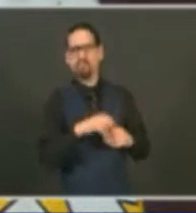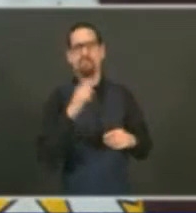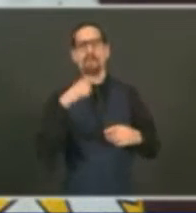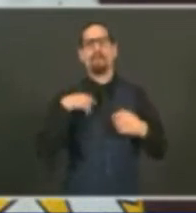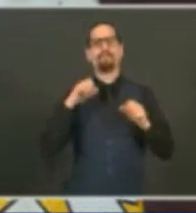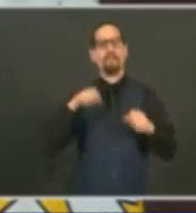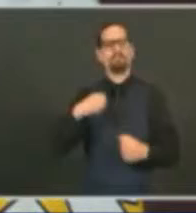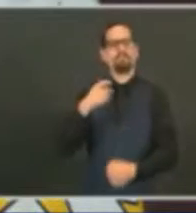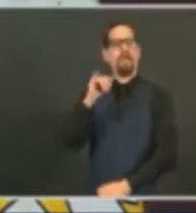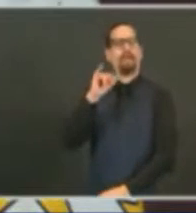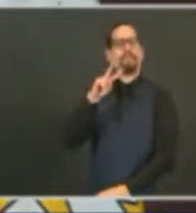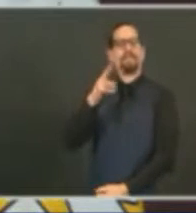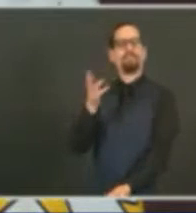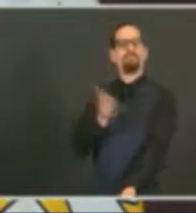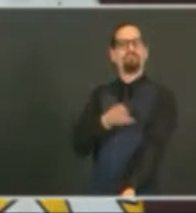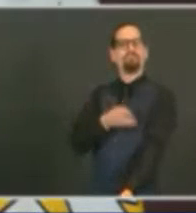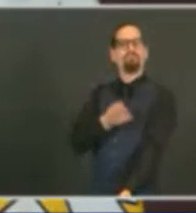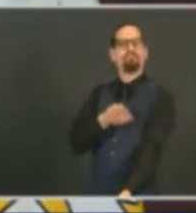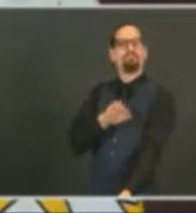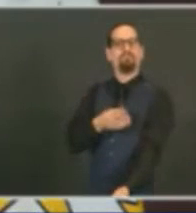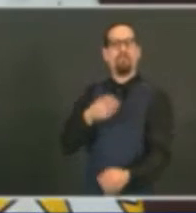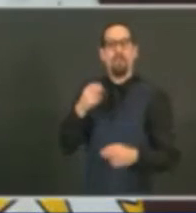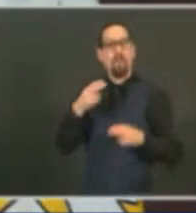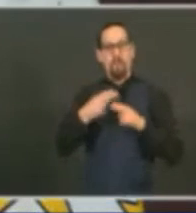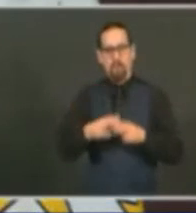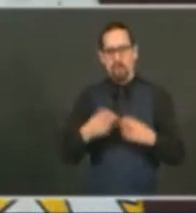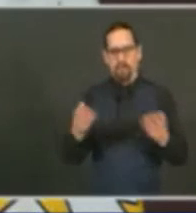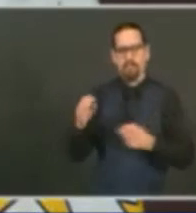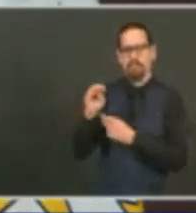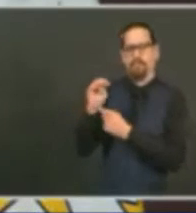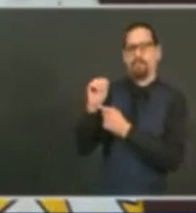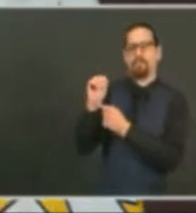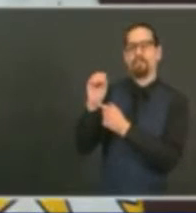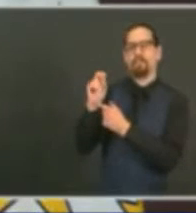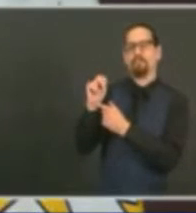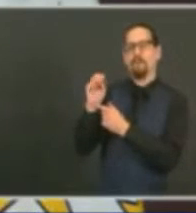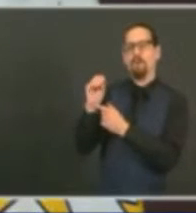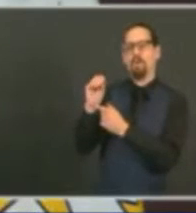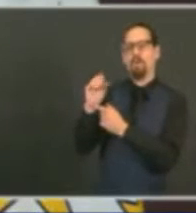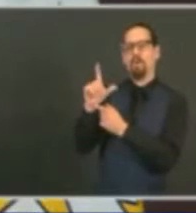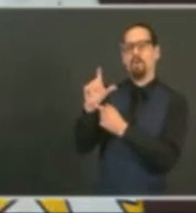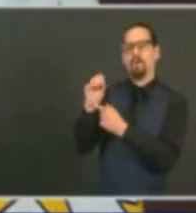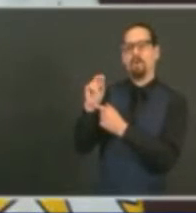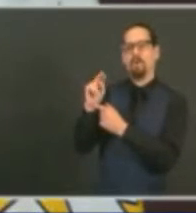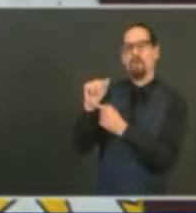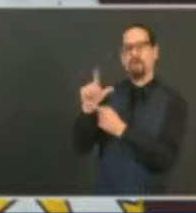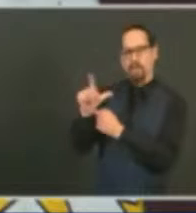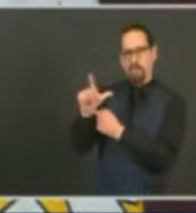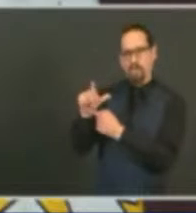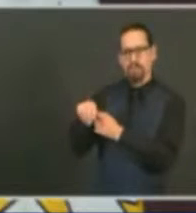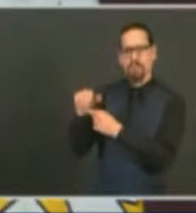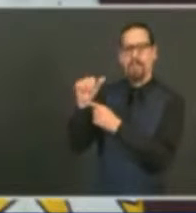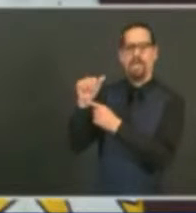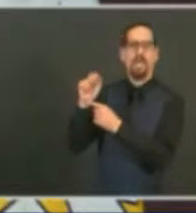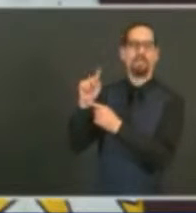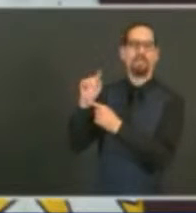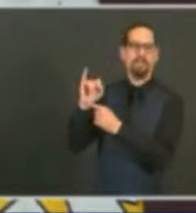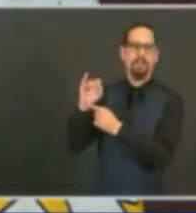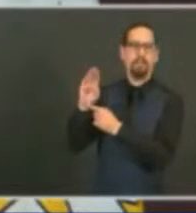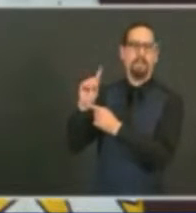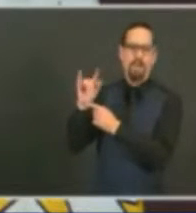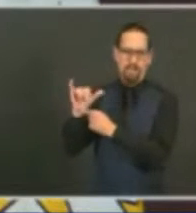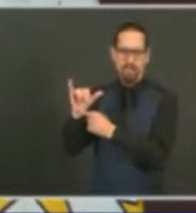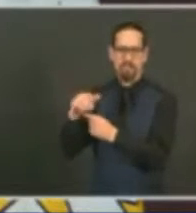as a monoclonal antibody. We're working very closely with our federal partners to receive